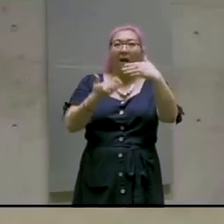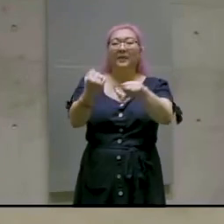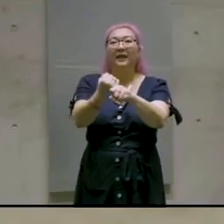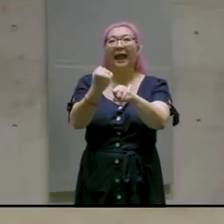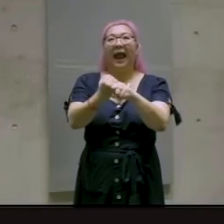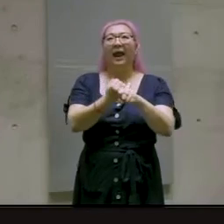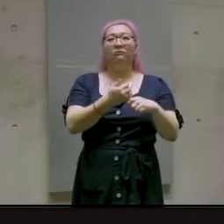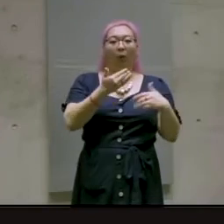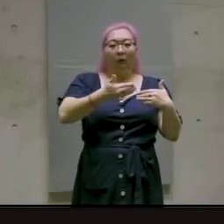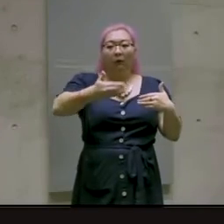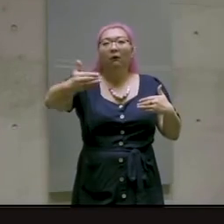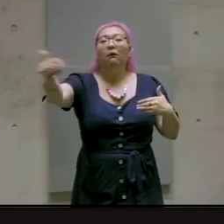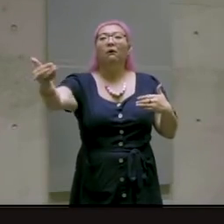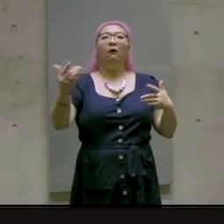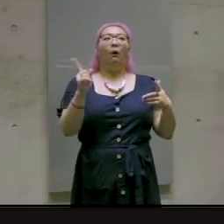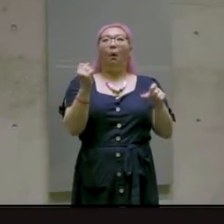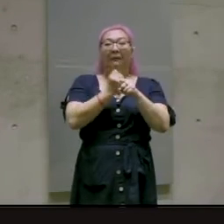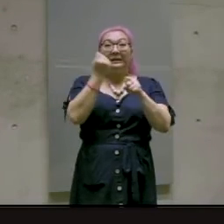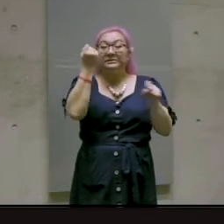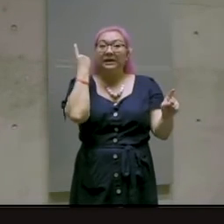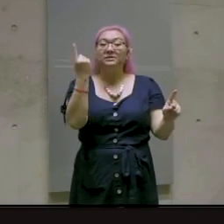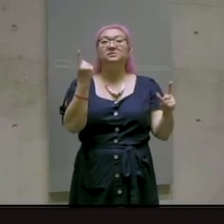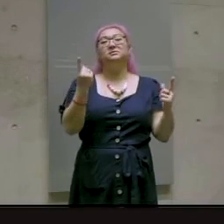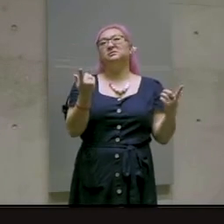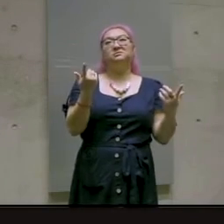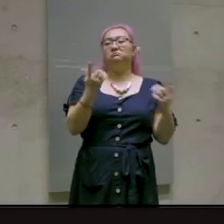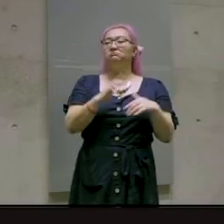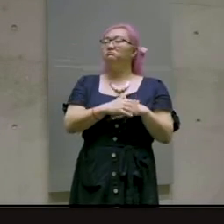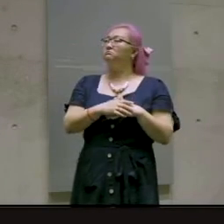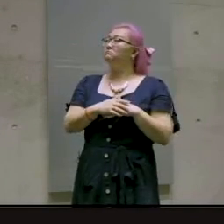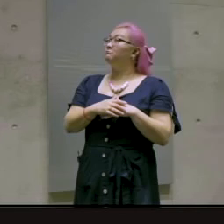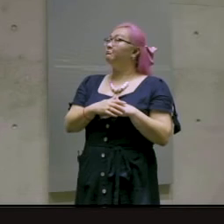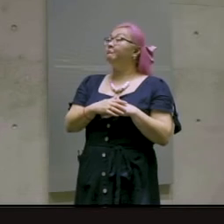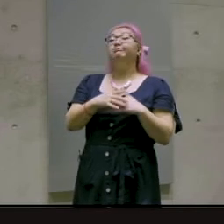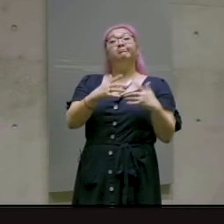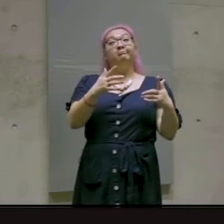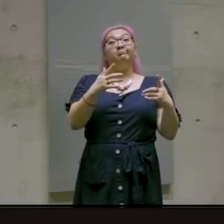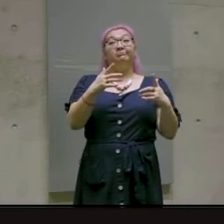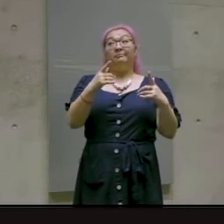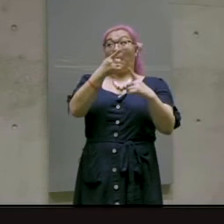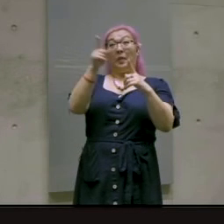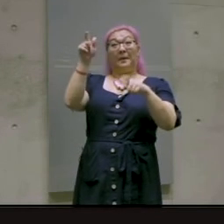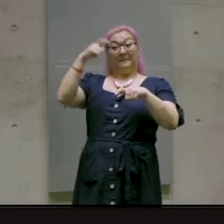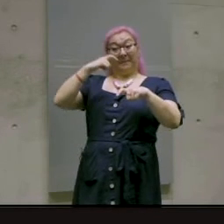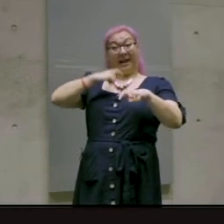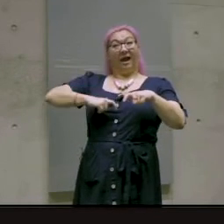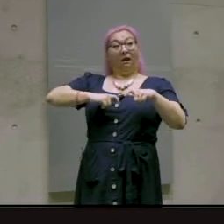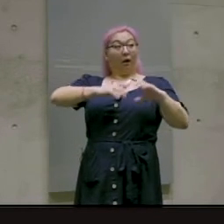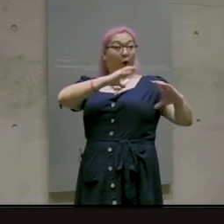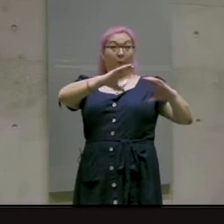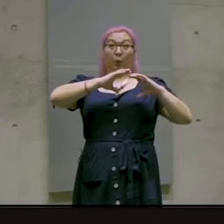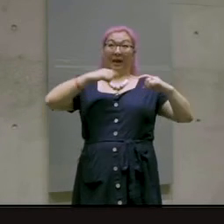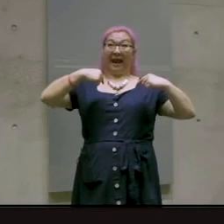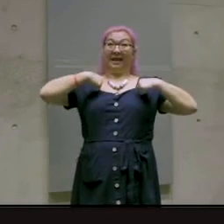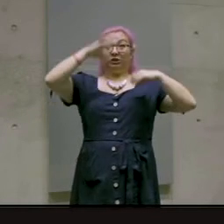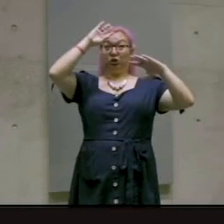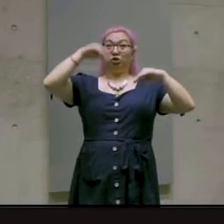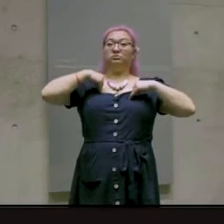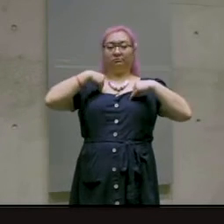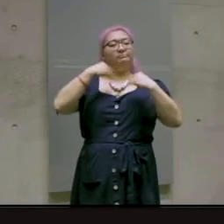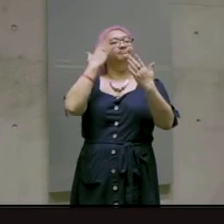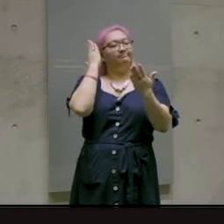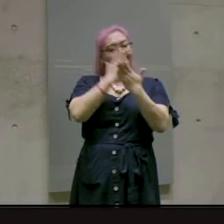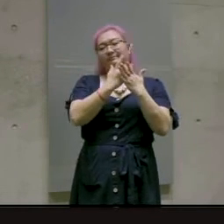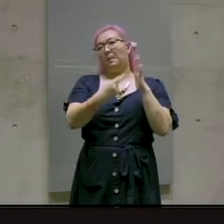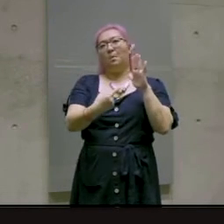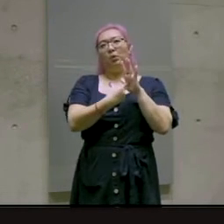what you have room for and what makes sense to explore. Communicating with the player is paramount for the player to have an enjoyable